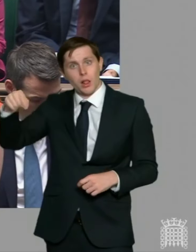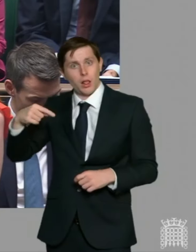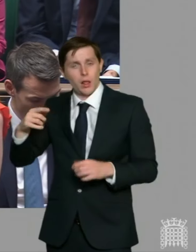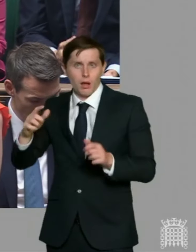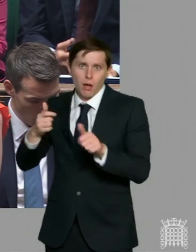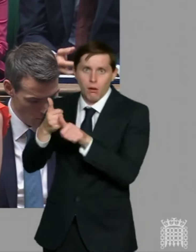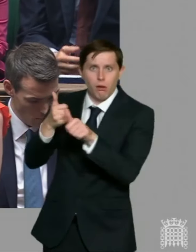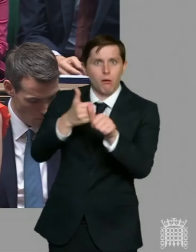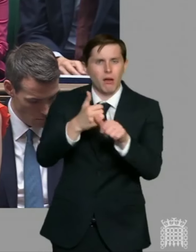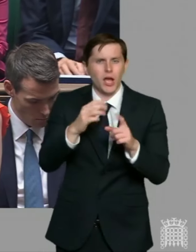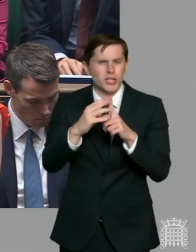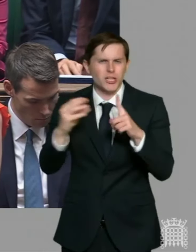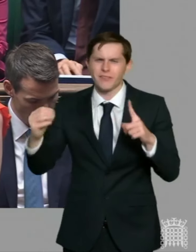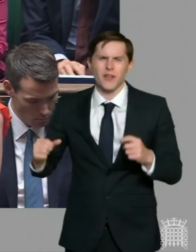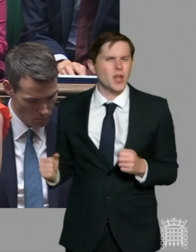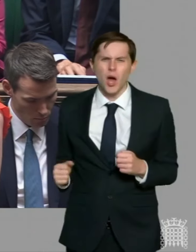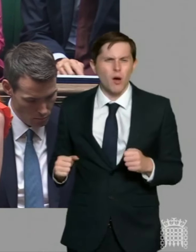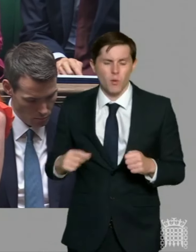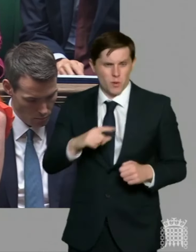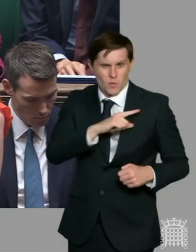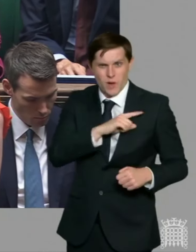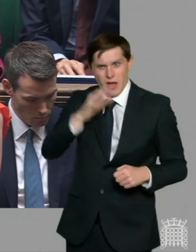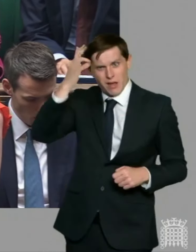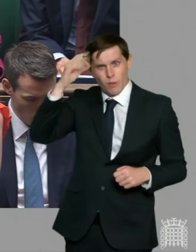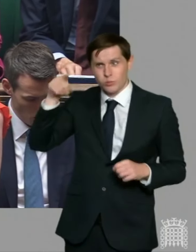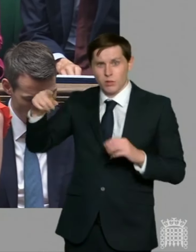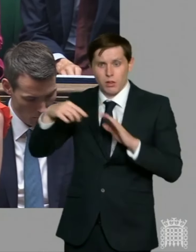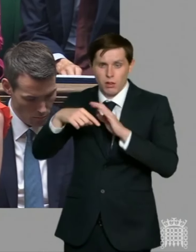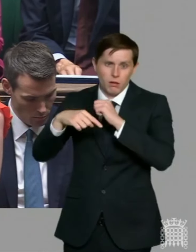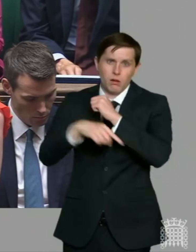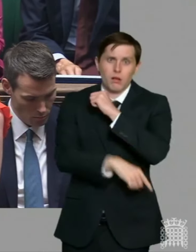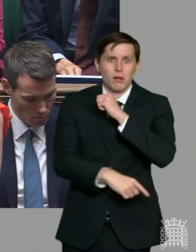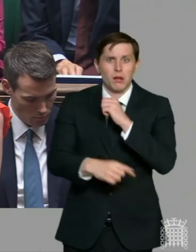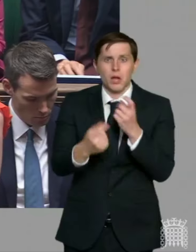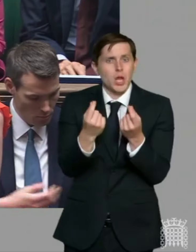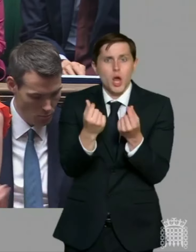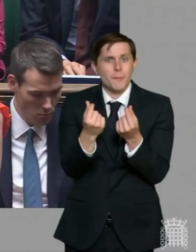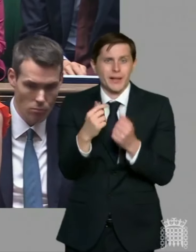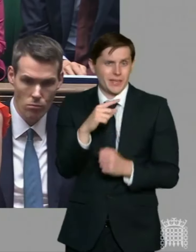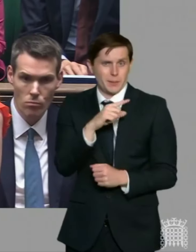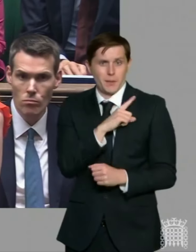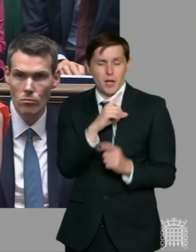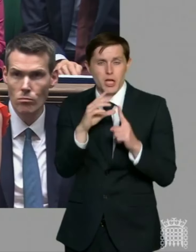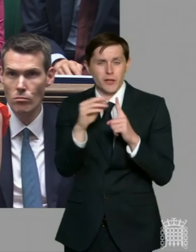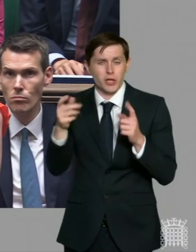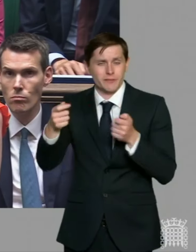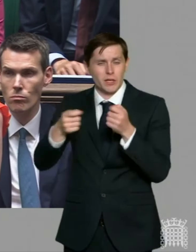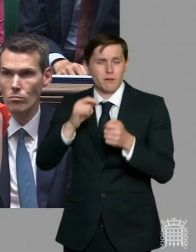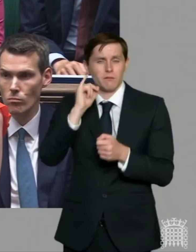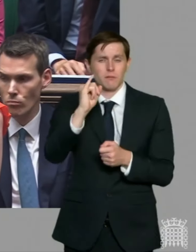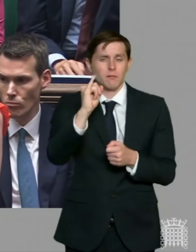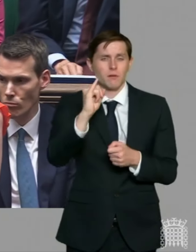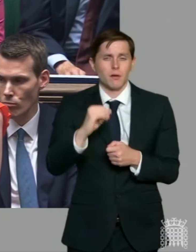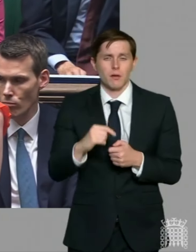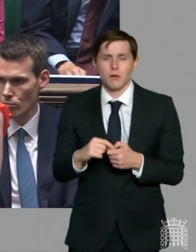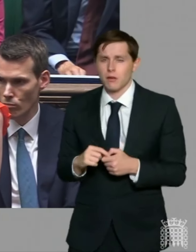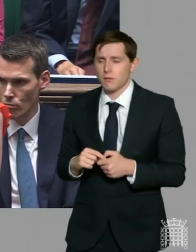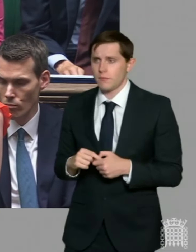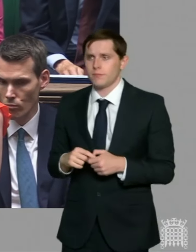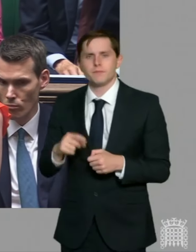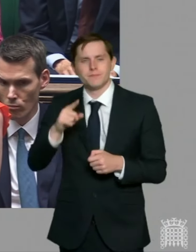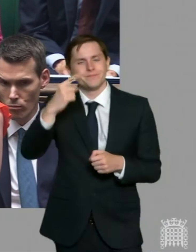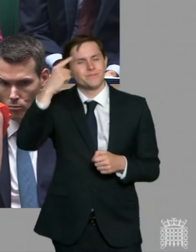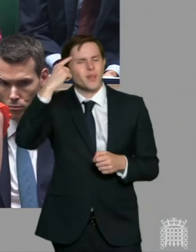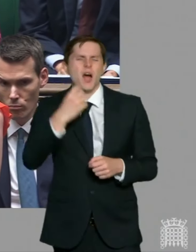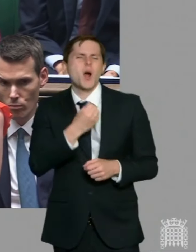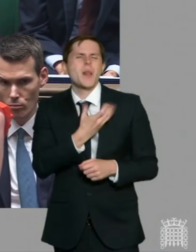an absolute dire situation. I know the members opposite like to think it's just Labour councils, but councils across the whole